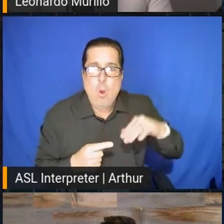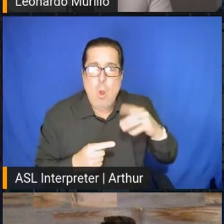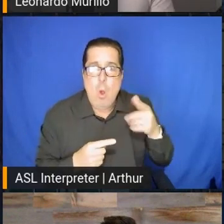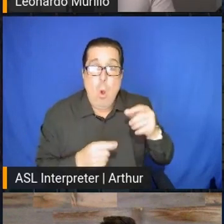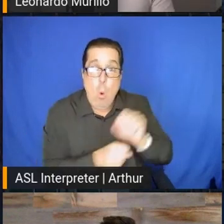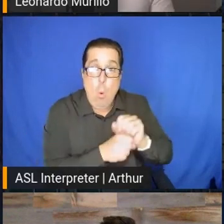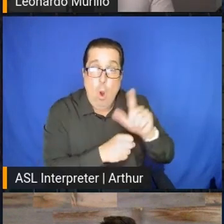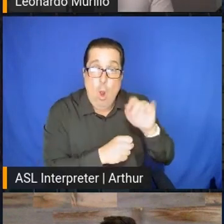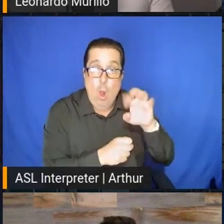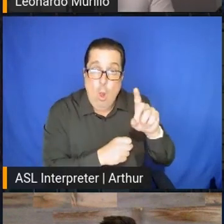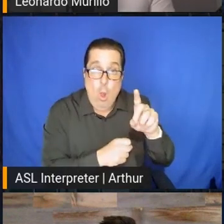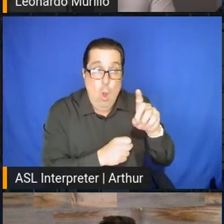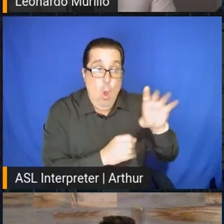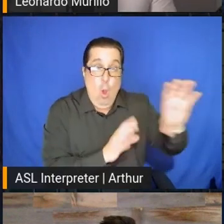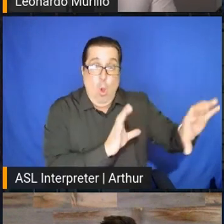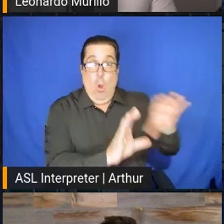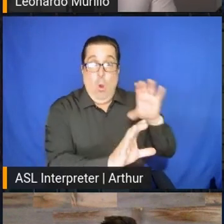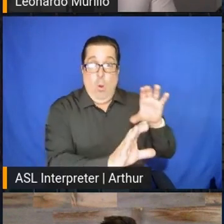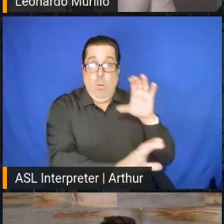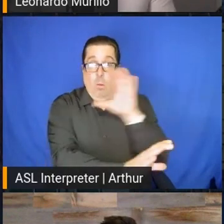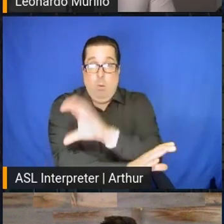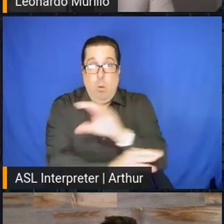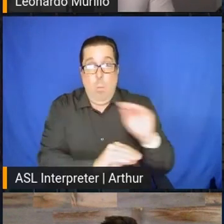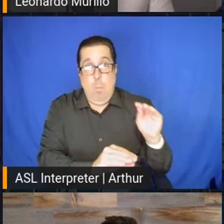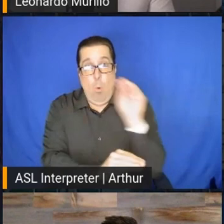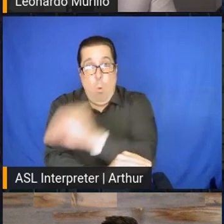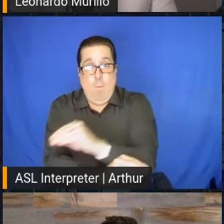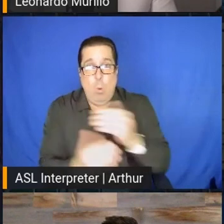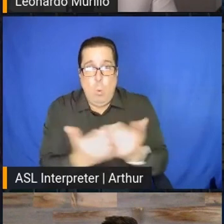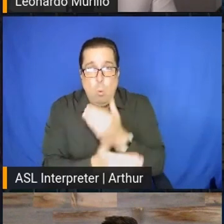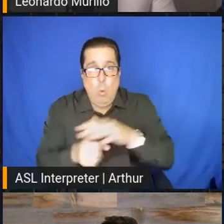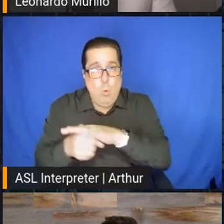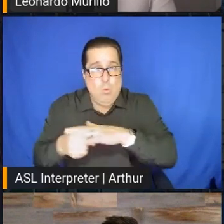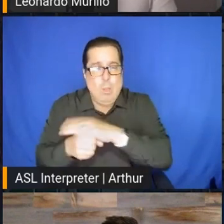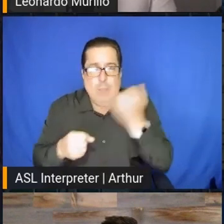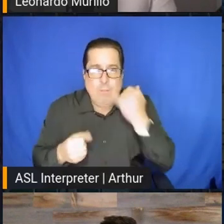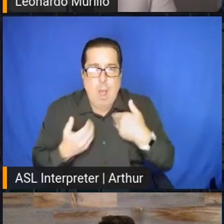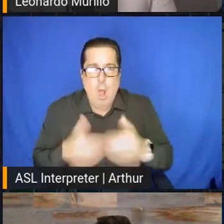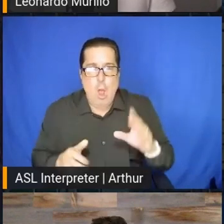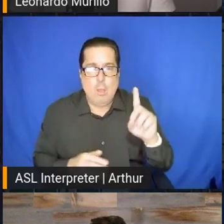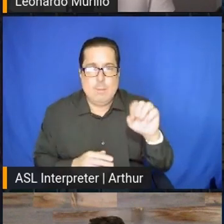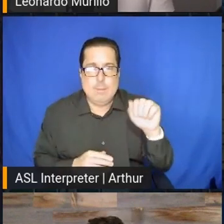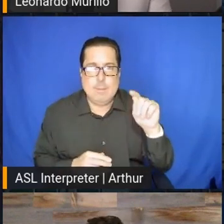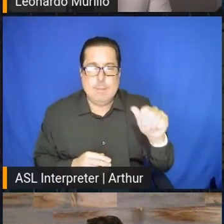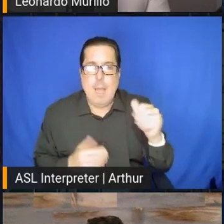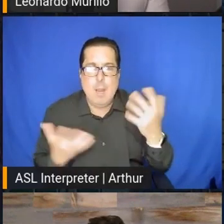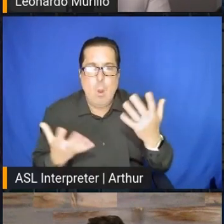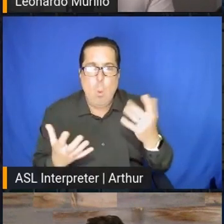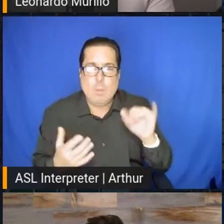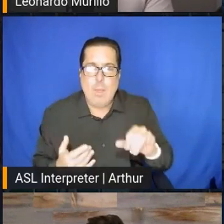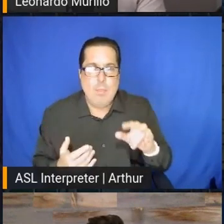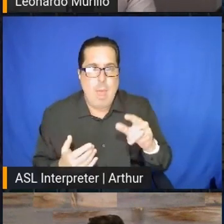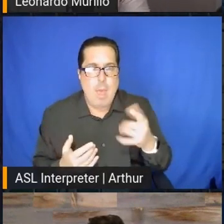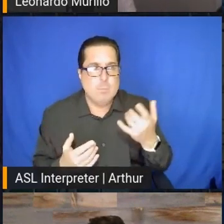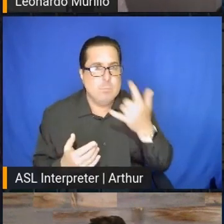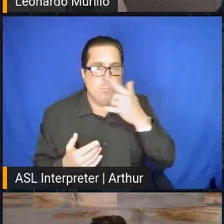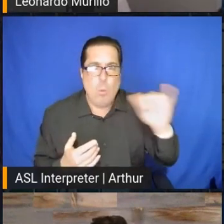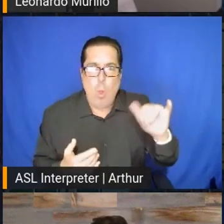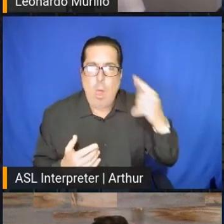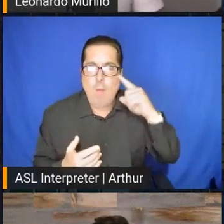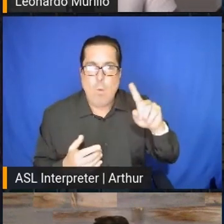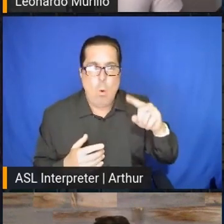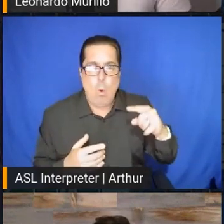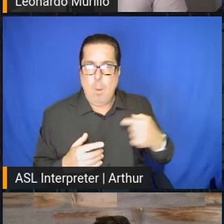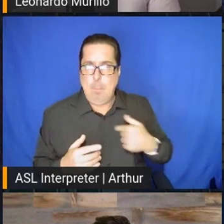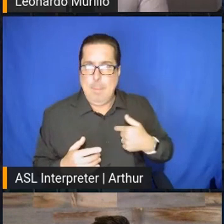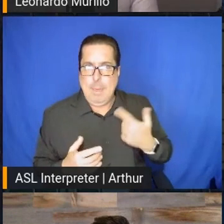workloads to a new region, but if I lost the data, like what's that good, right? Like what is that doing for me? So I think it's